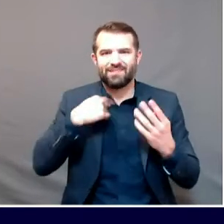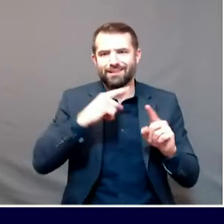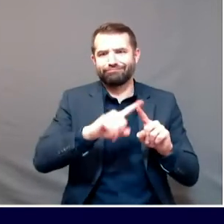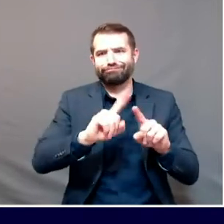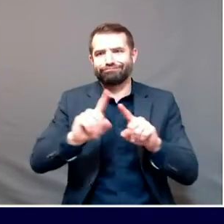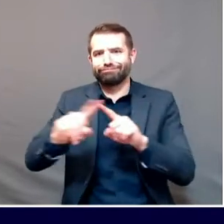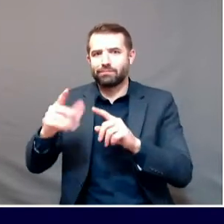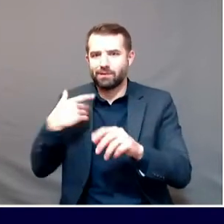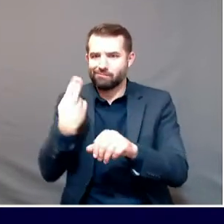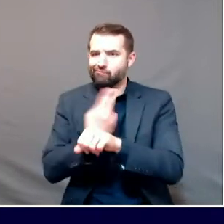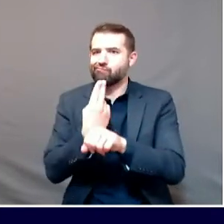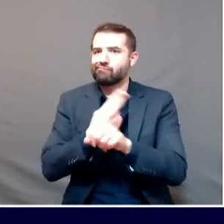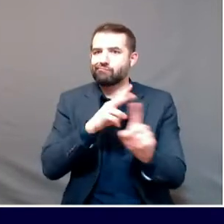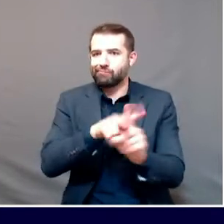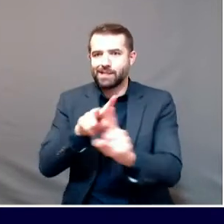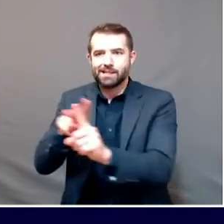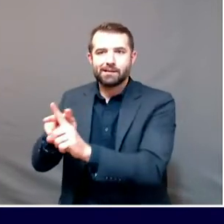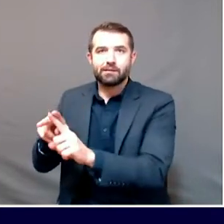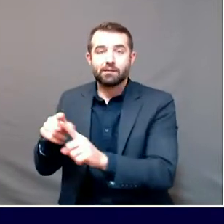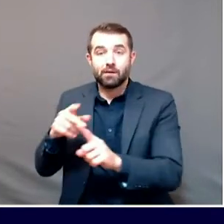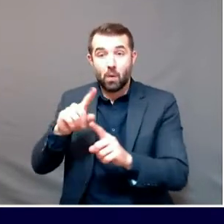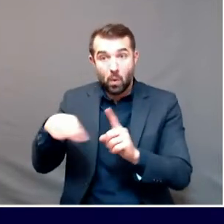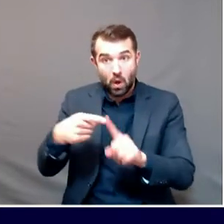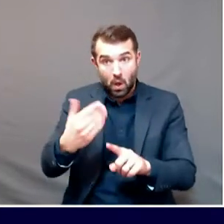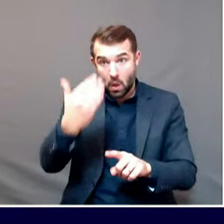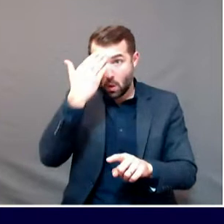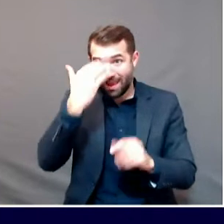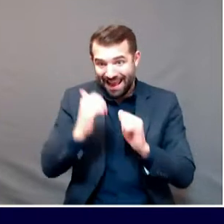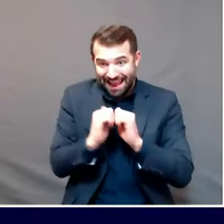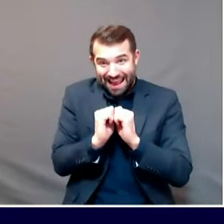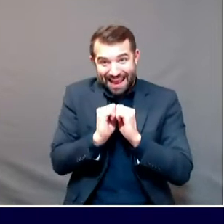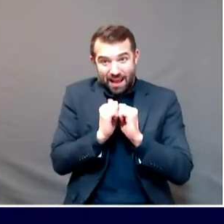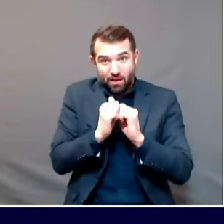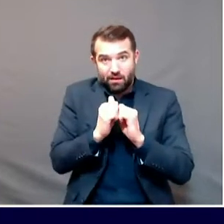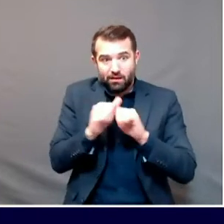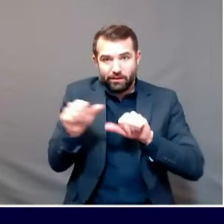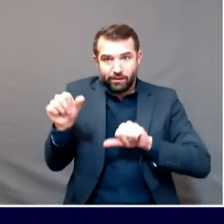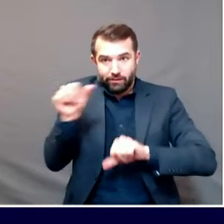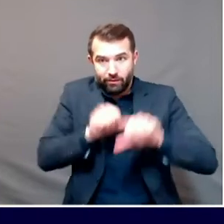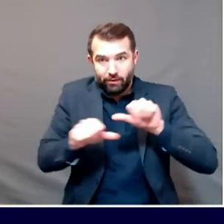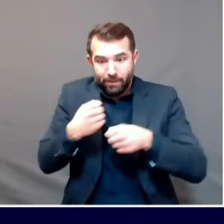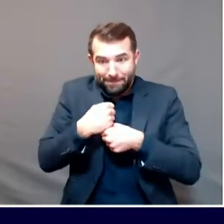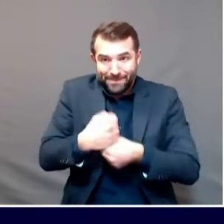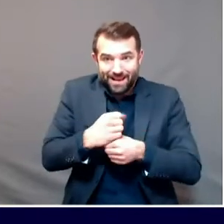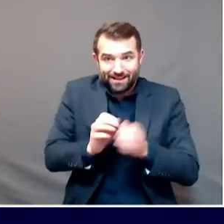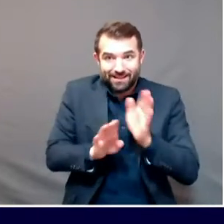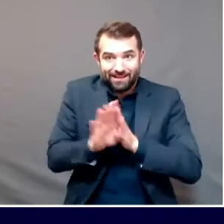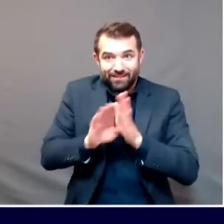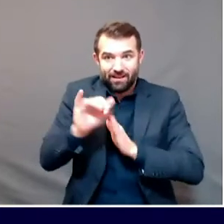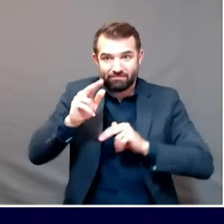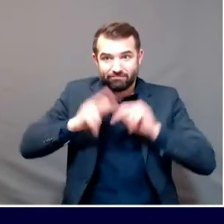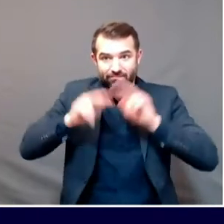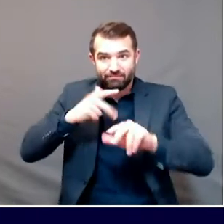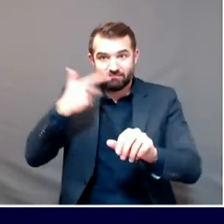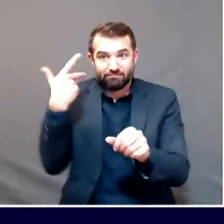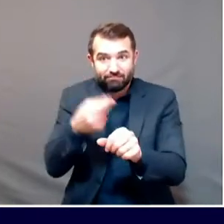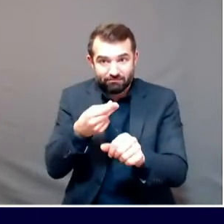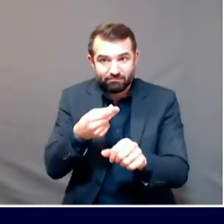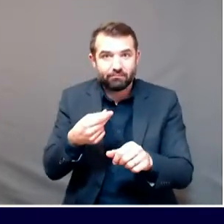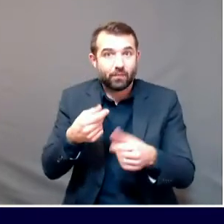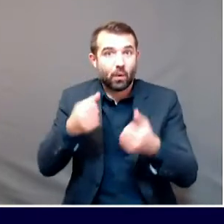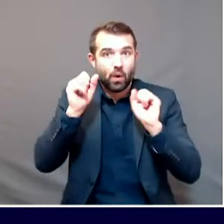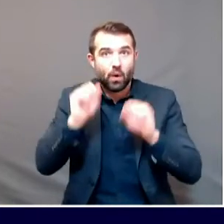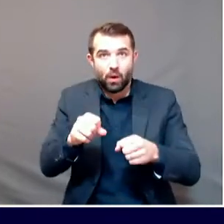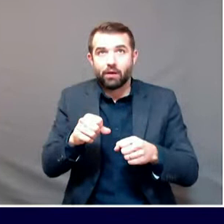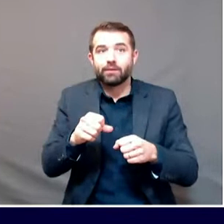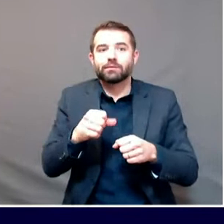say, once you know how to build a type of vaccine, you can accelerate building the actual